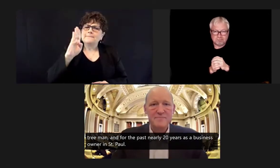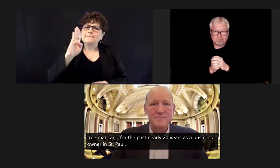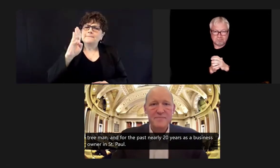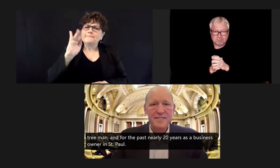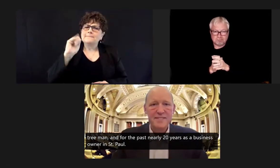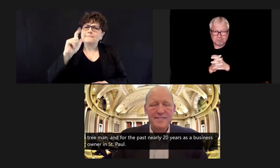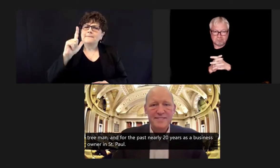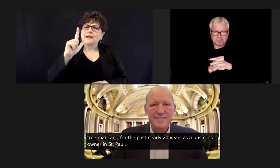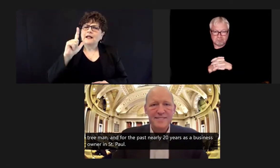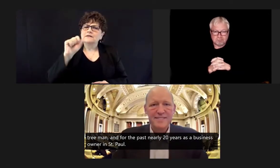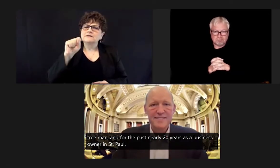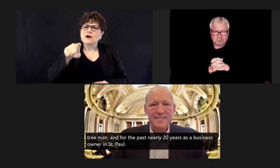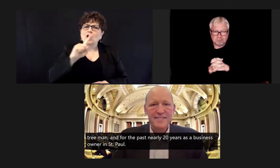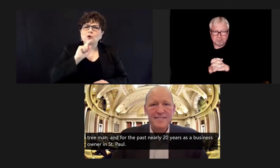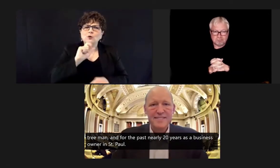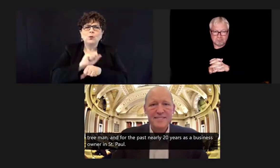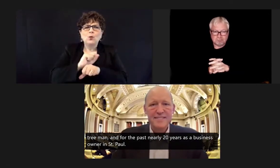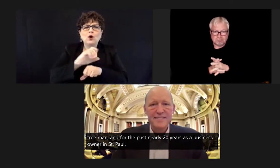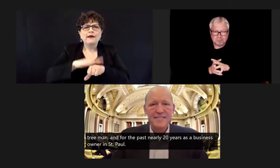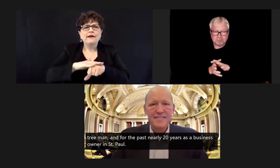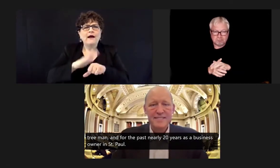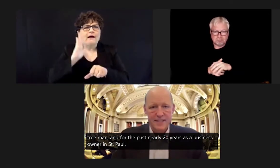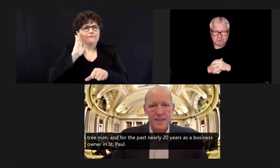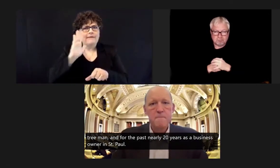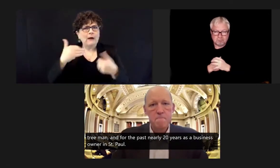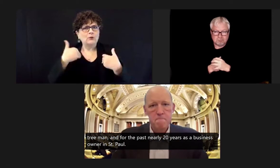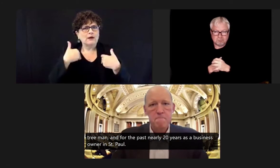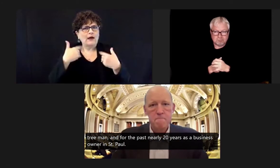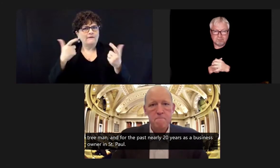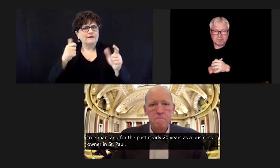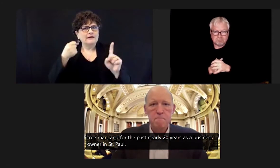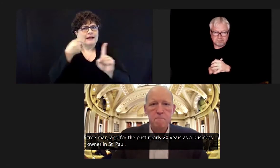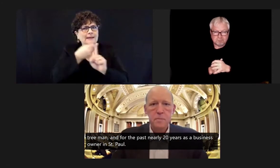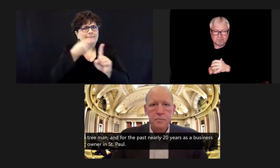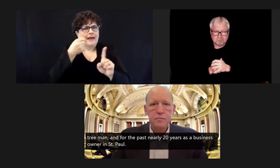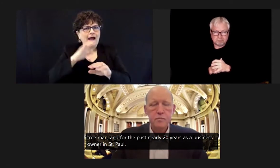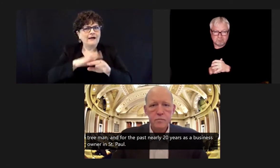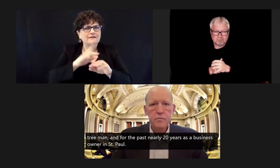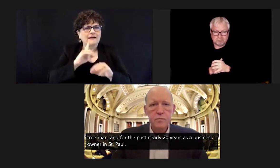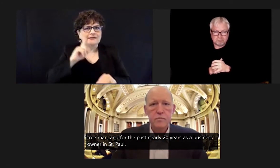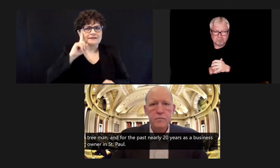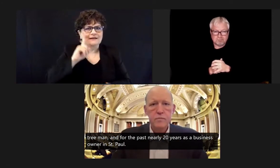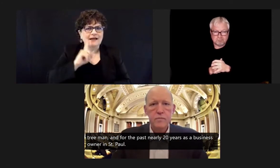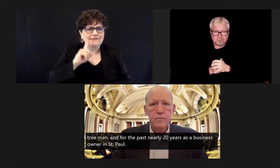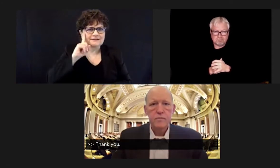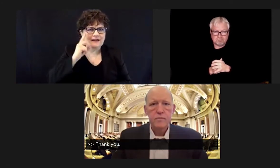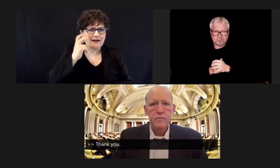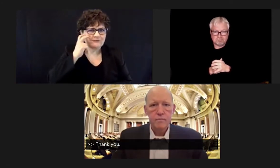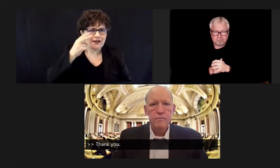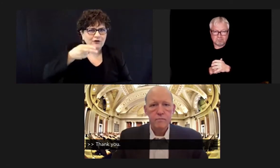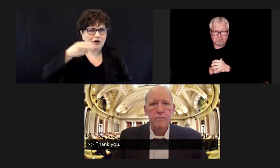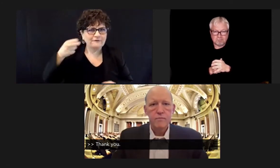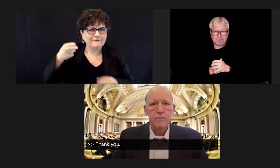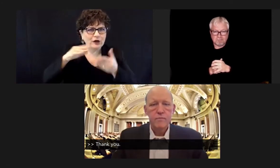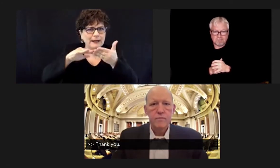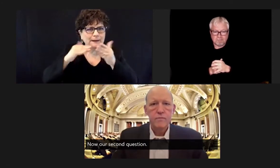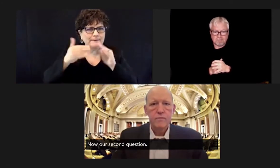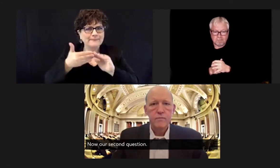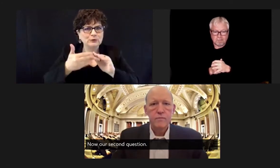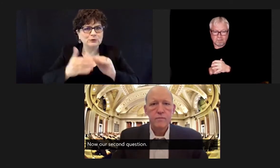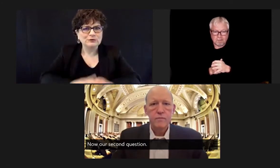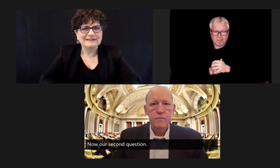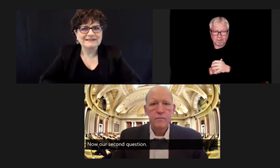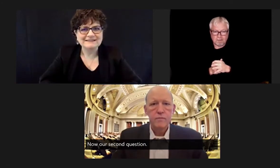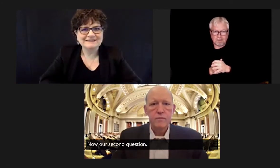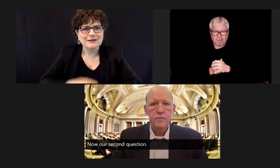Fantastic, thank you. And now our second question. What bills are you currently working on that would have an impact